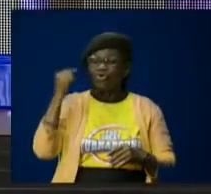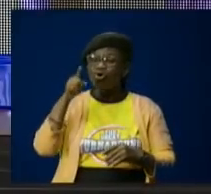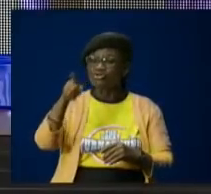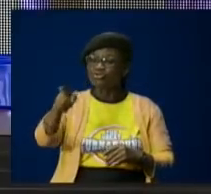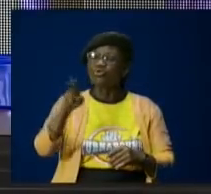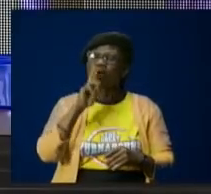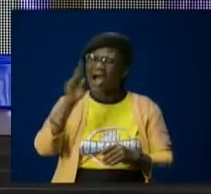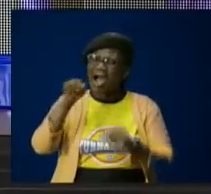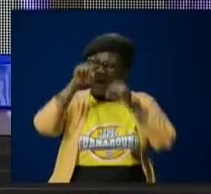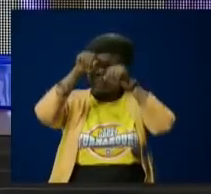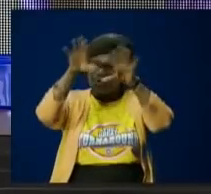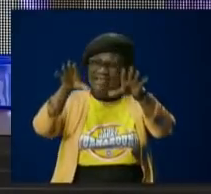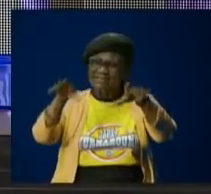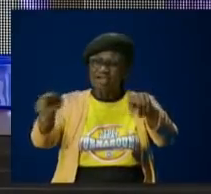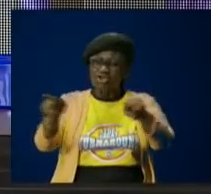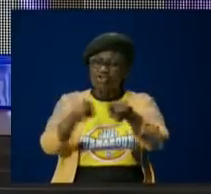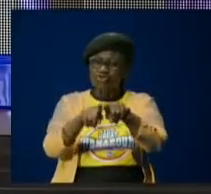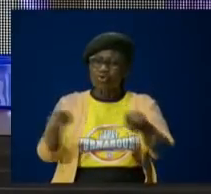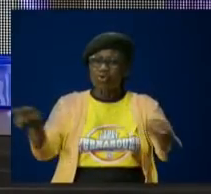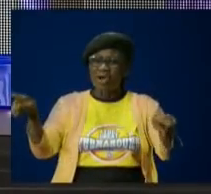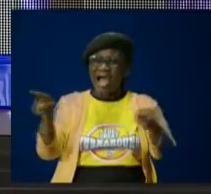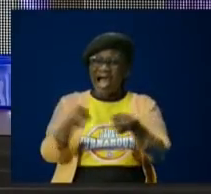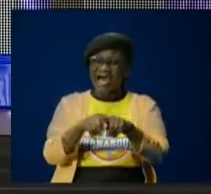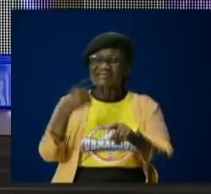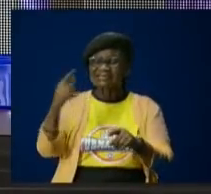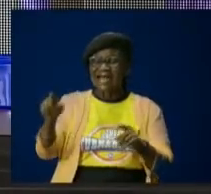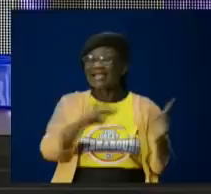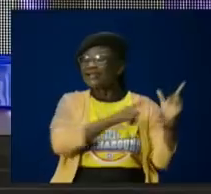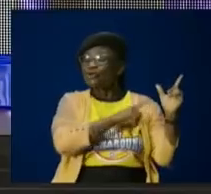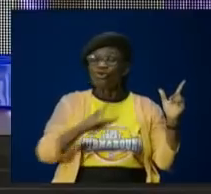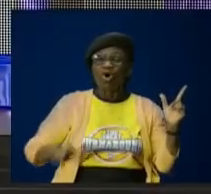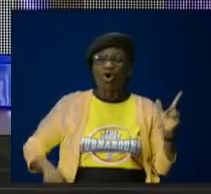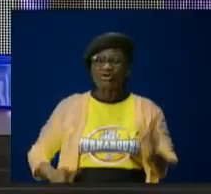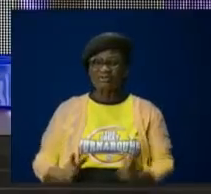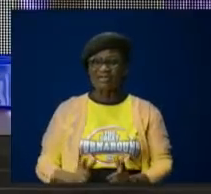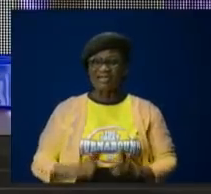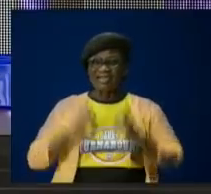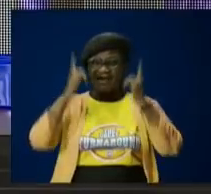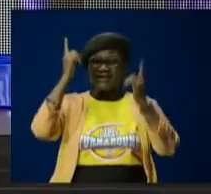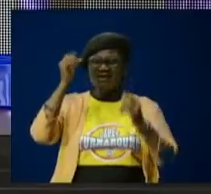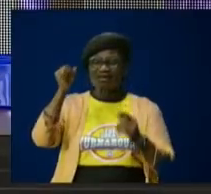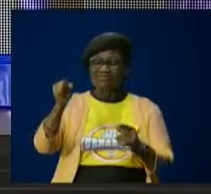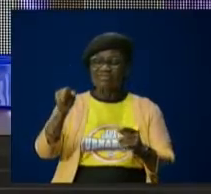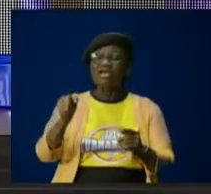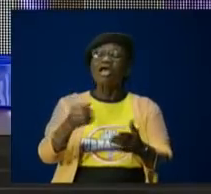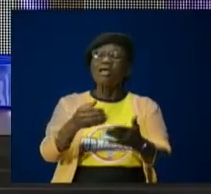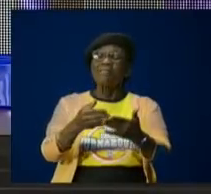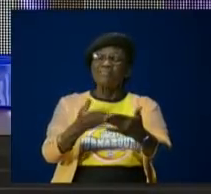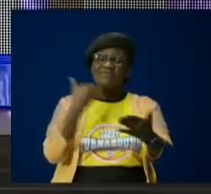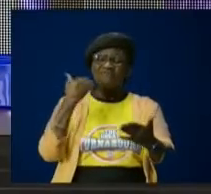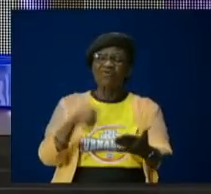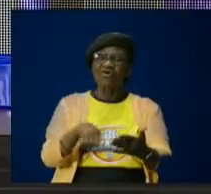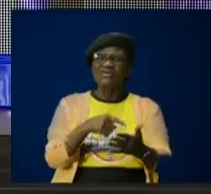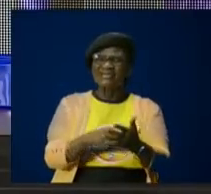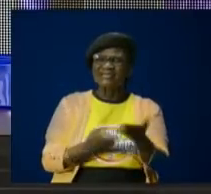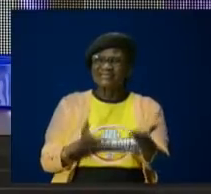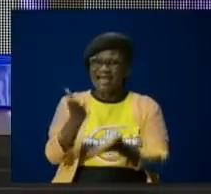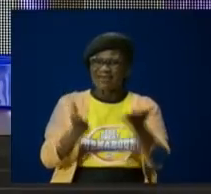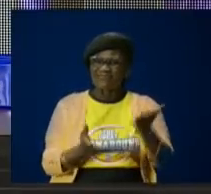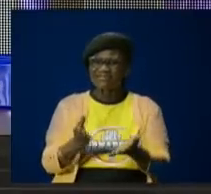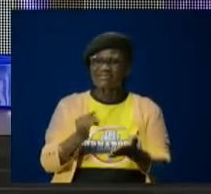And so as the Lord leaves before this service is over,